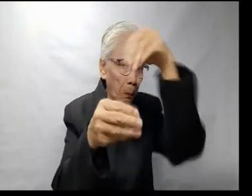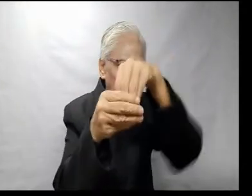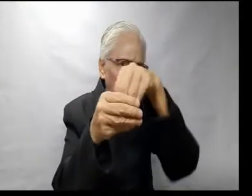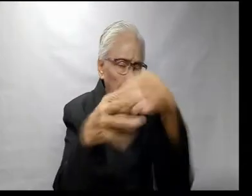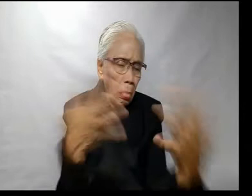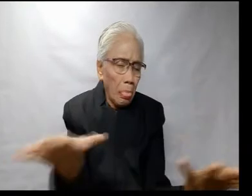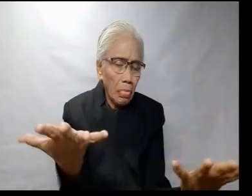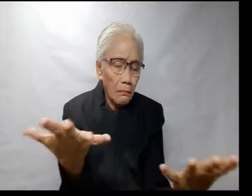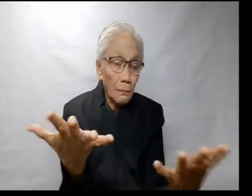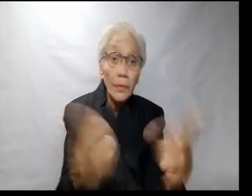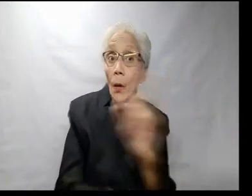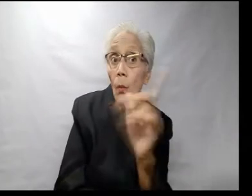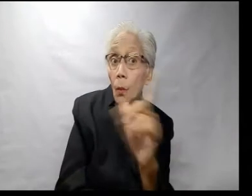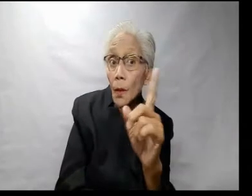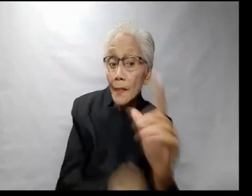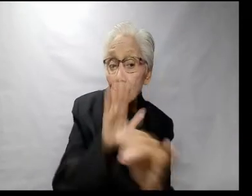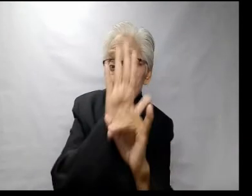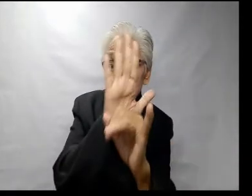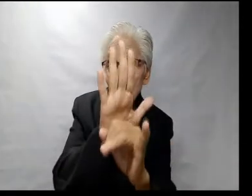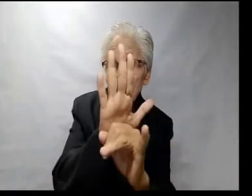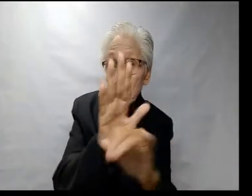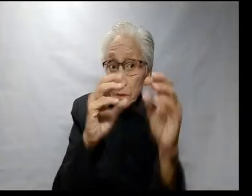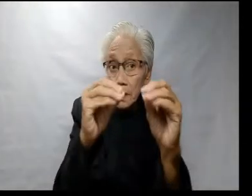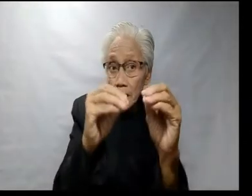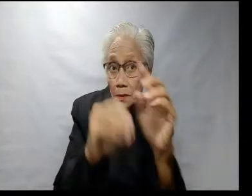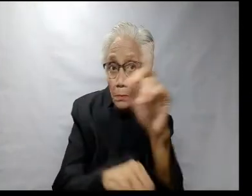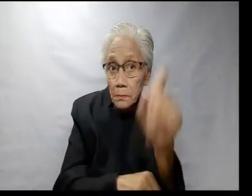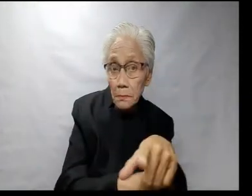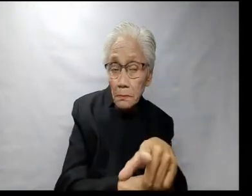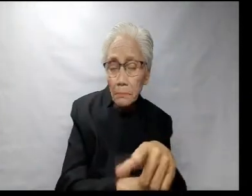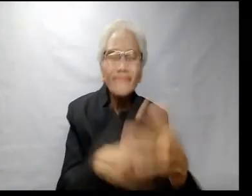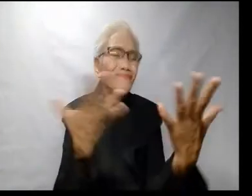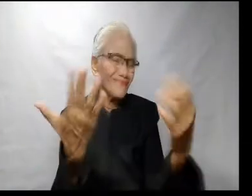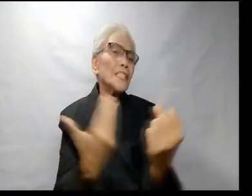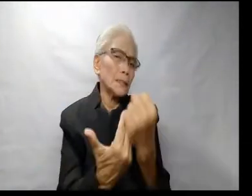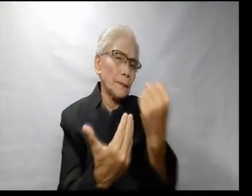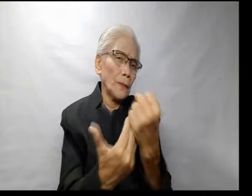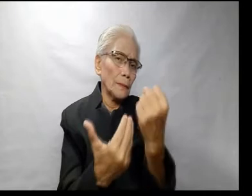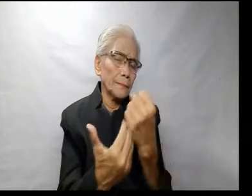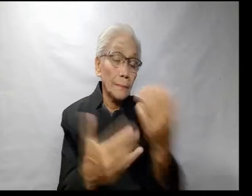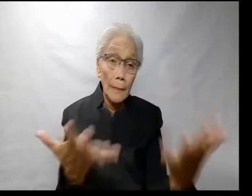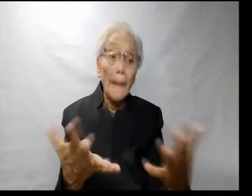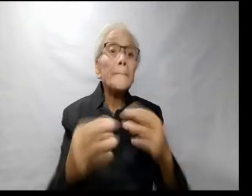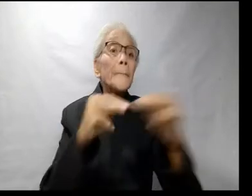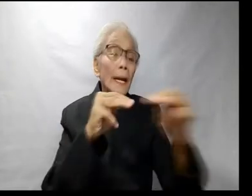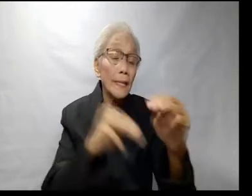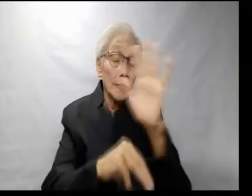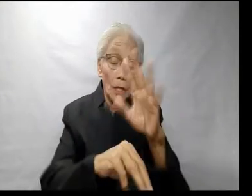them in at all." Now, what does this illustration teach us? The simple lesson is